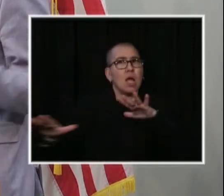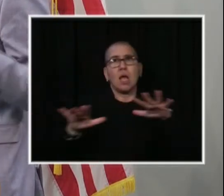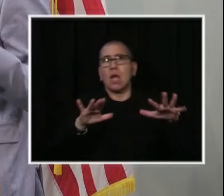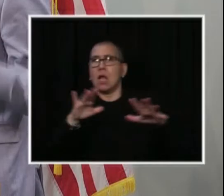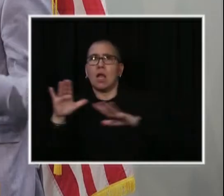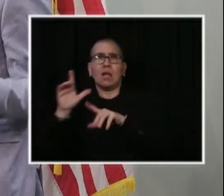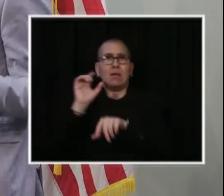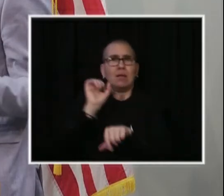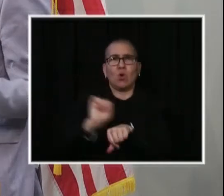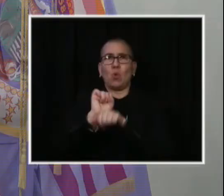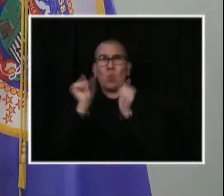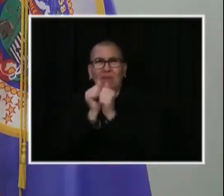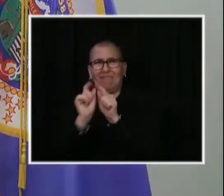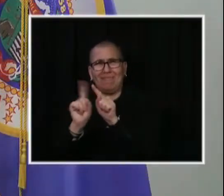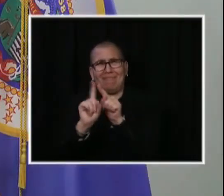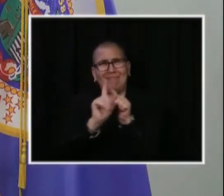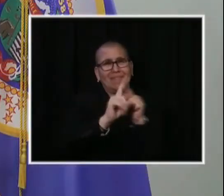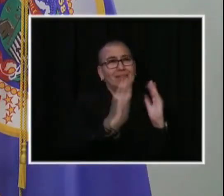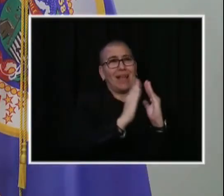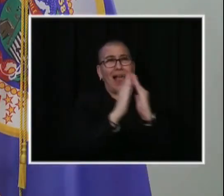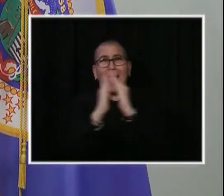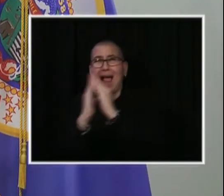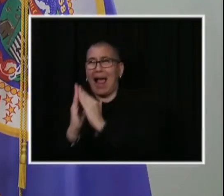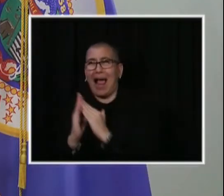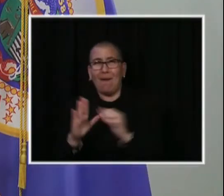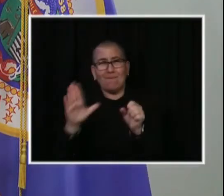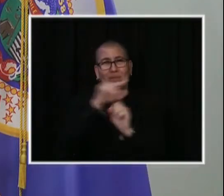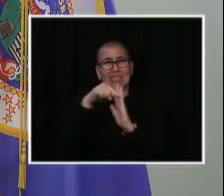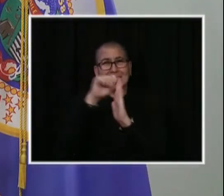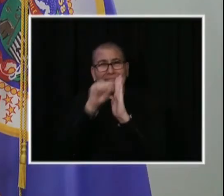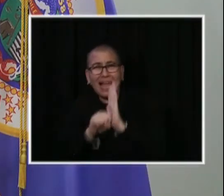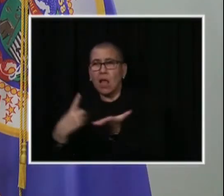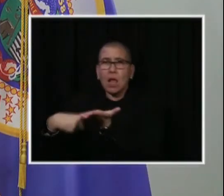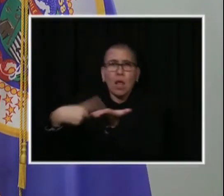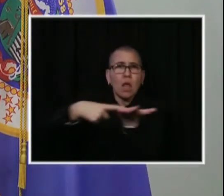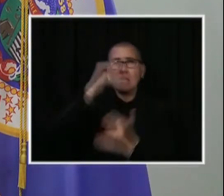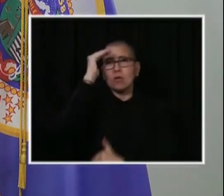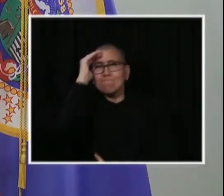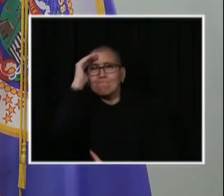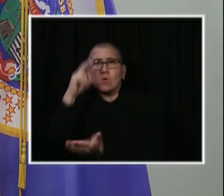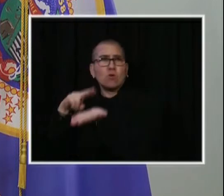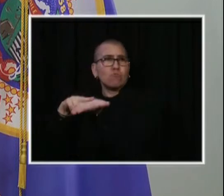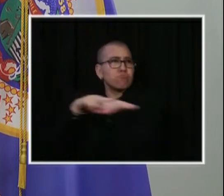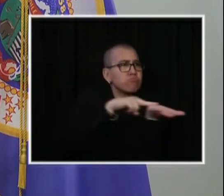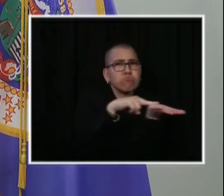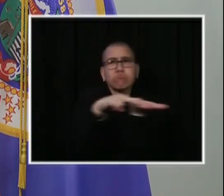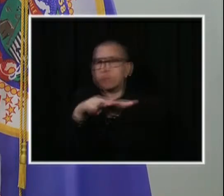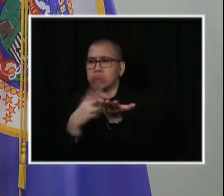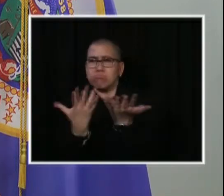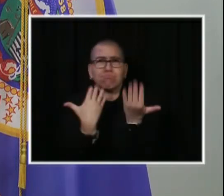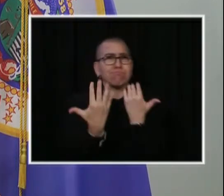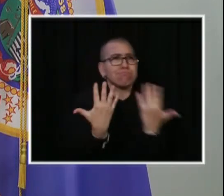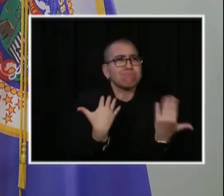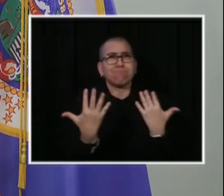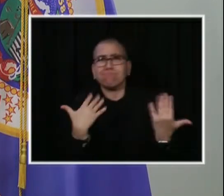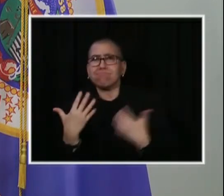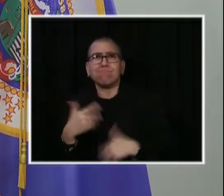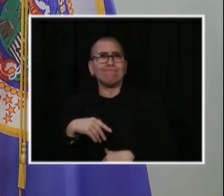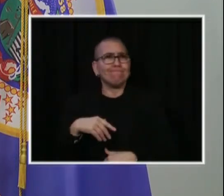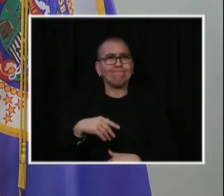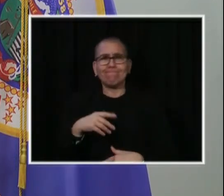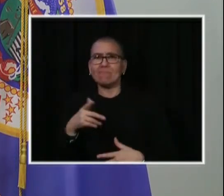had hundreds of meetings with thousands of businesses and workers, and they have all made countless sacrifices to keep our state